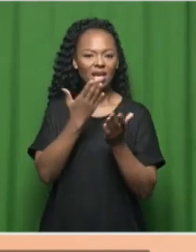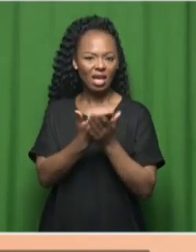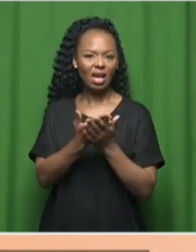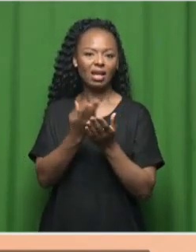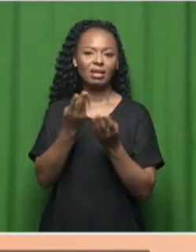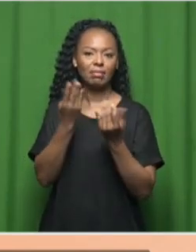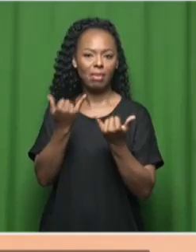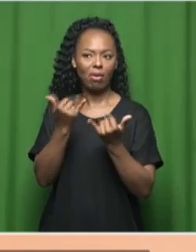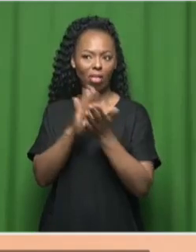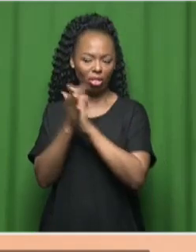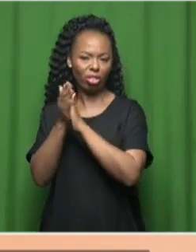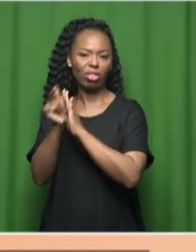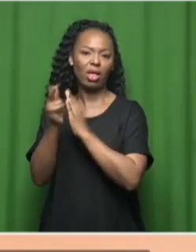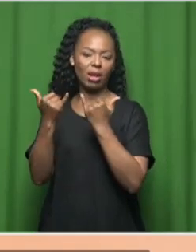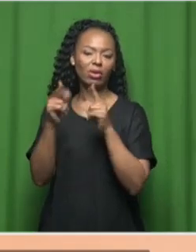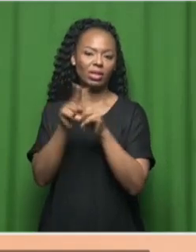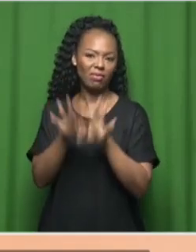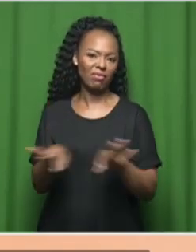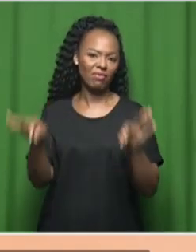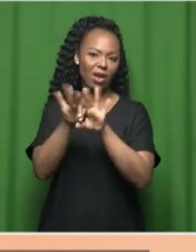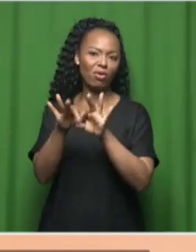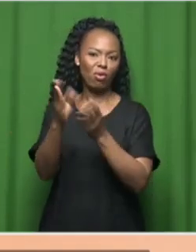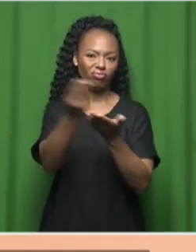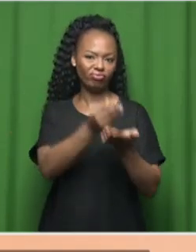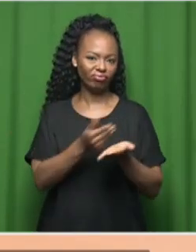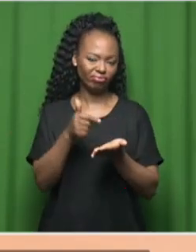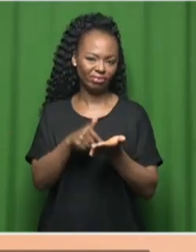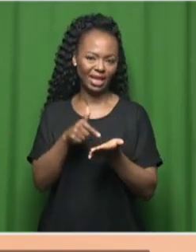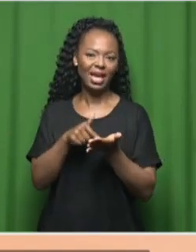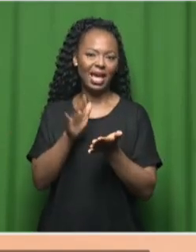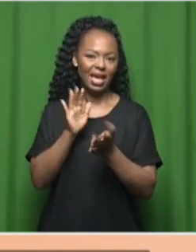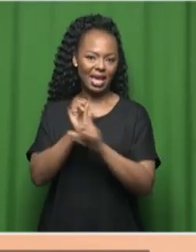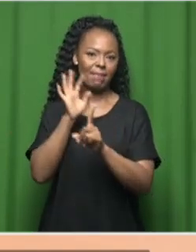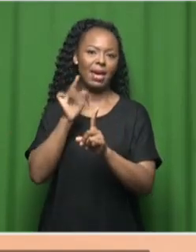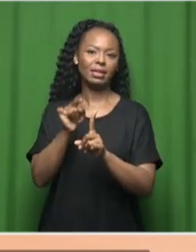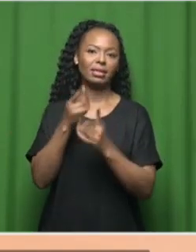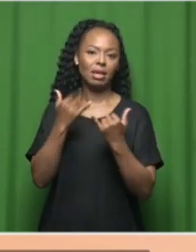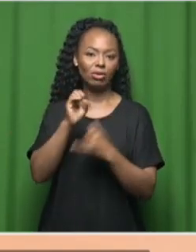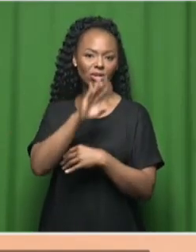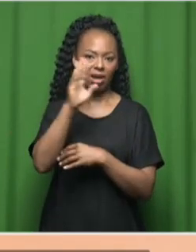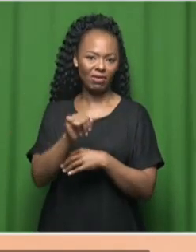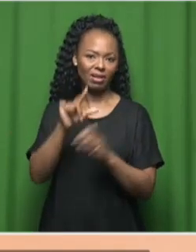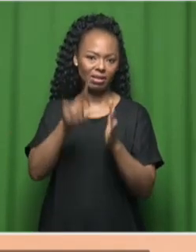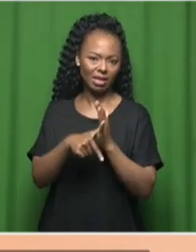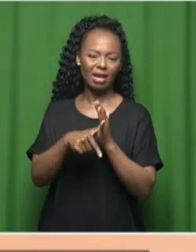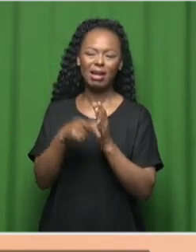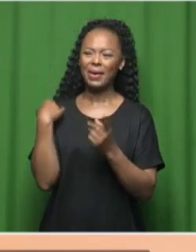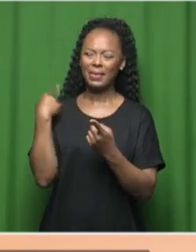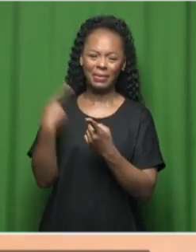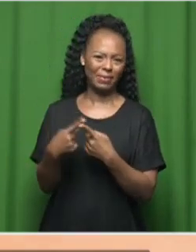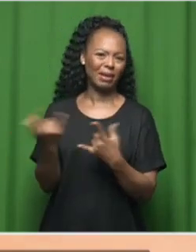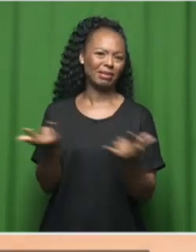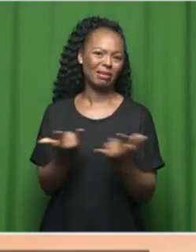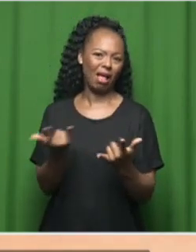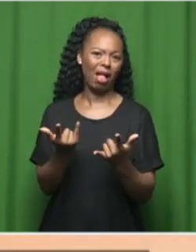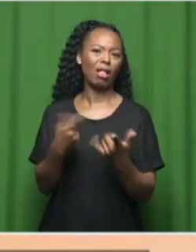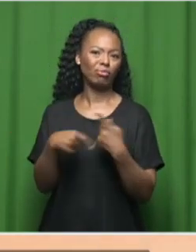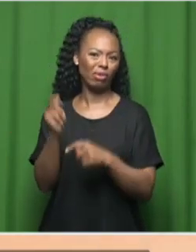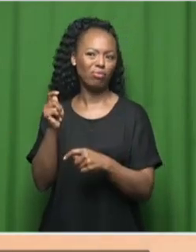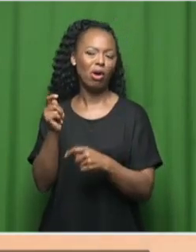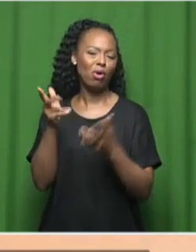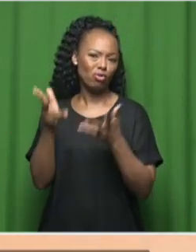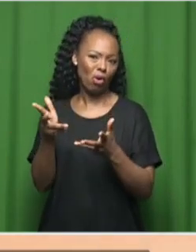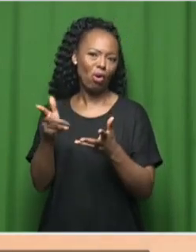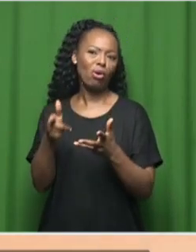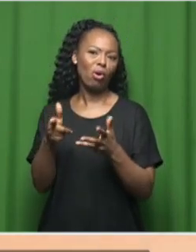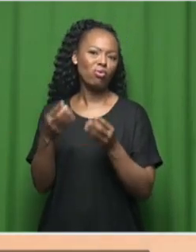and uphold the perceived value of their collections. South African designers have been dealing with counterfeit goods for years, and now they are joining the